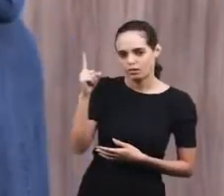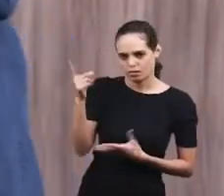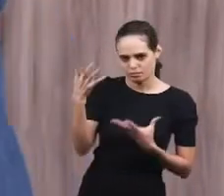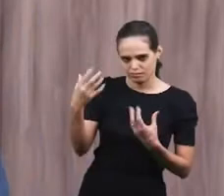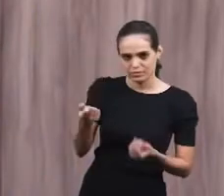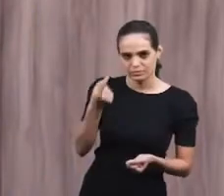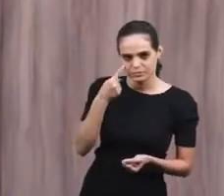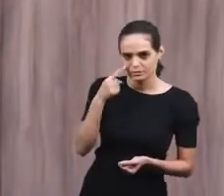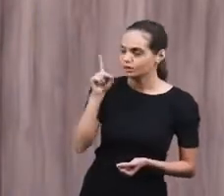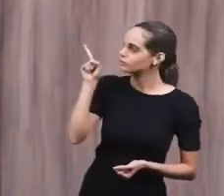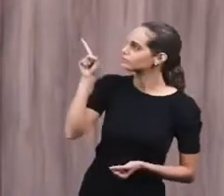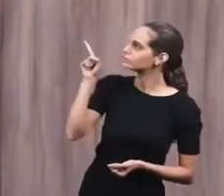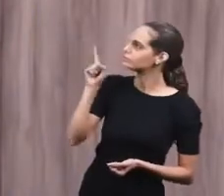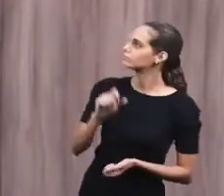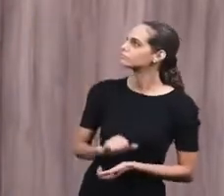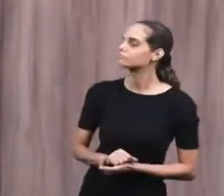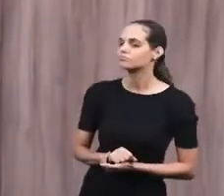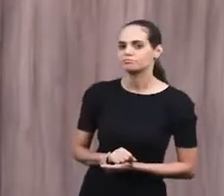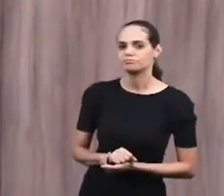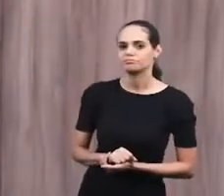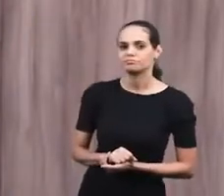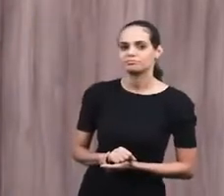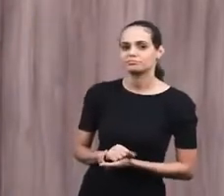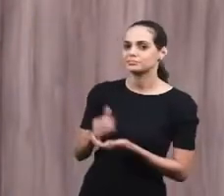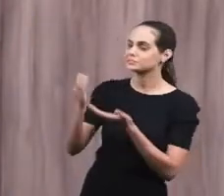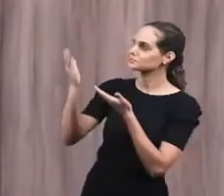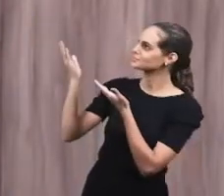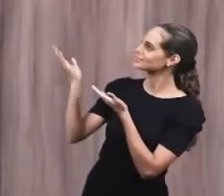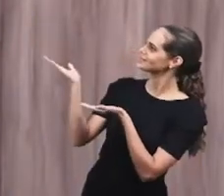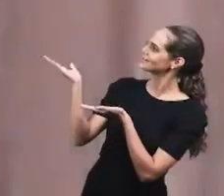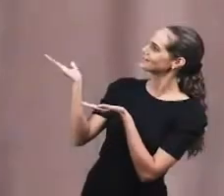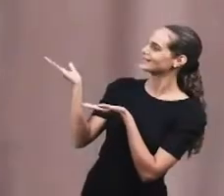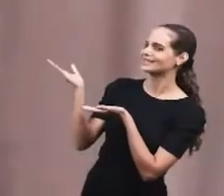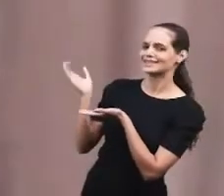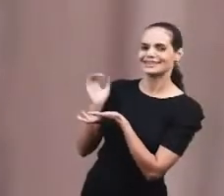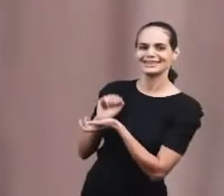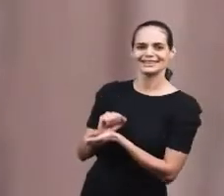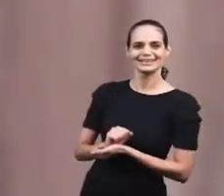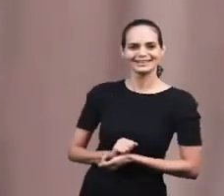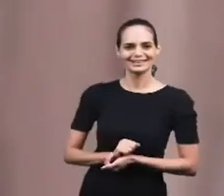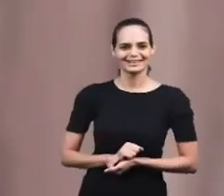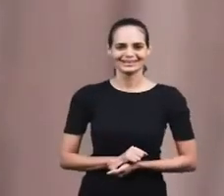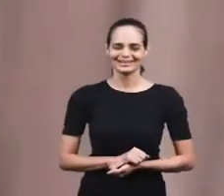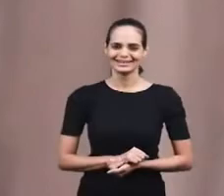holes is open. Let's see how it's going to look. Just like this.